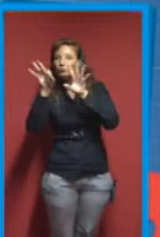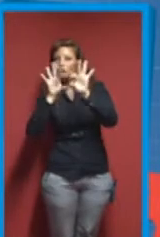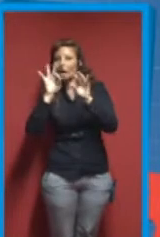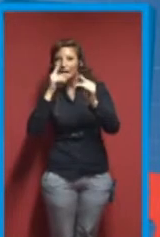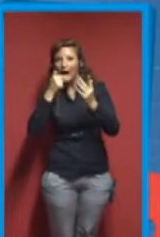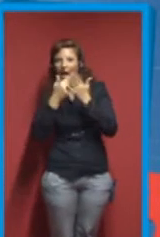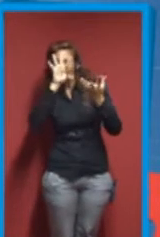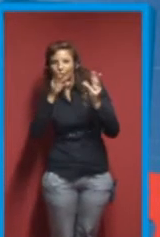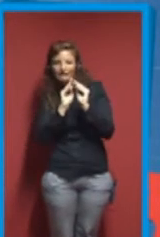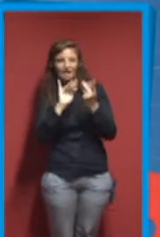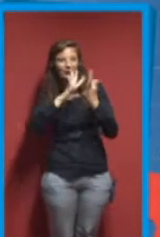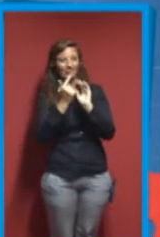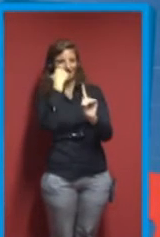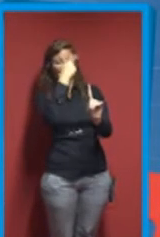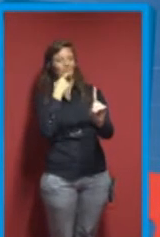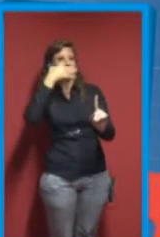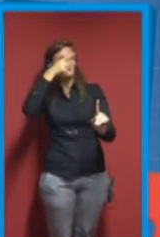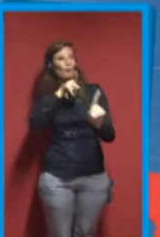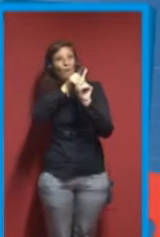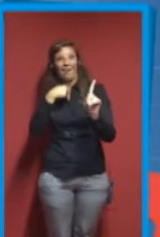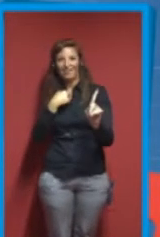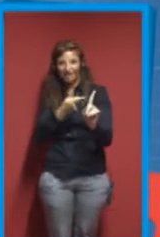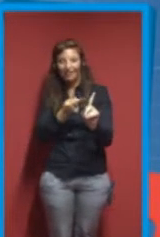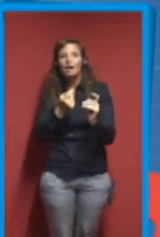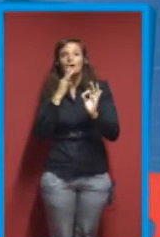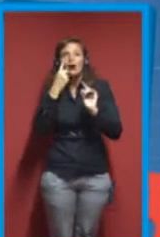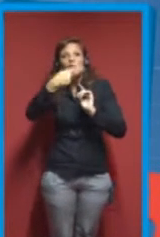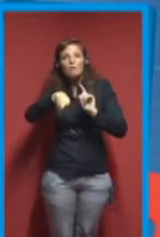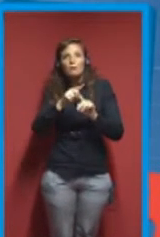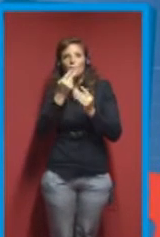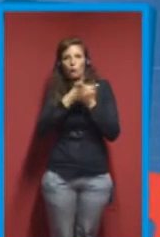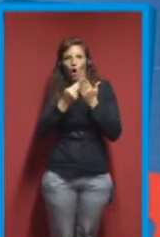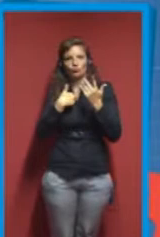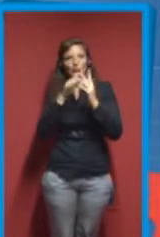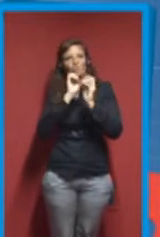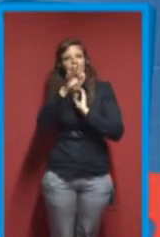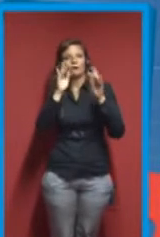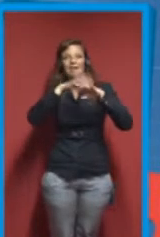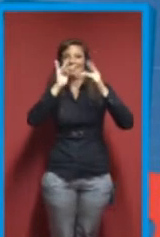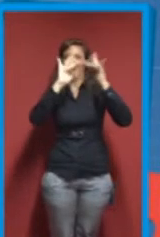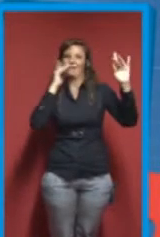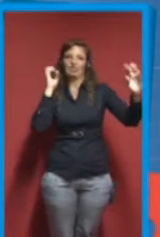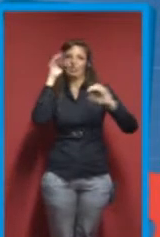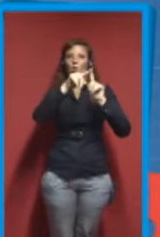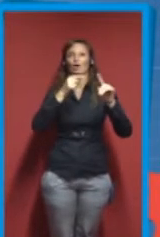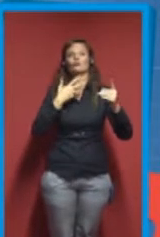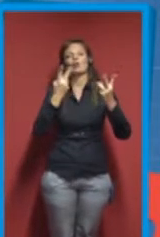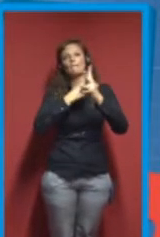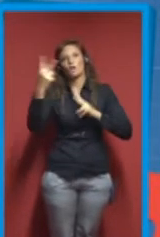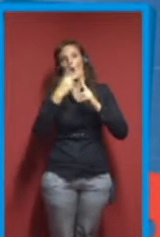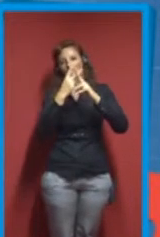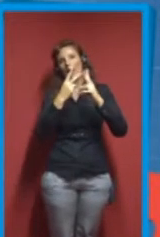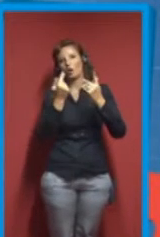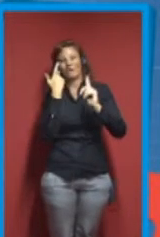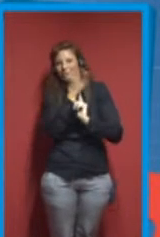pretty much the moment we had a working demo, which in the traditional world you would never do. A doll, to use one